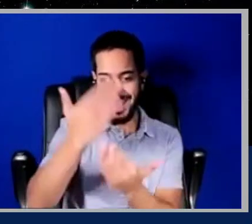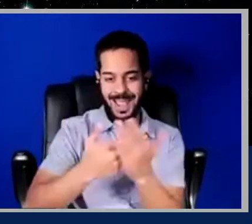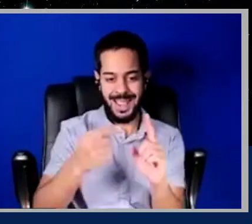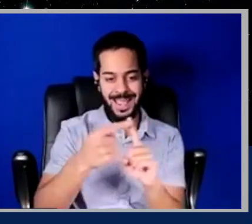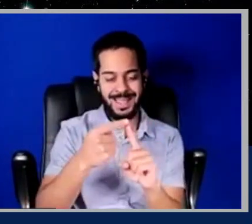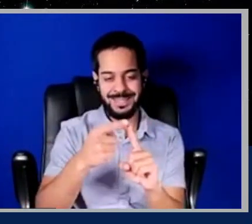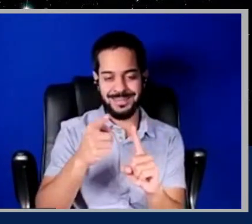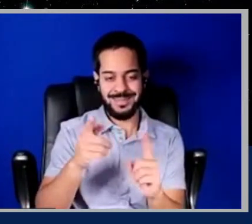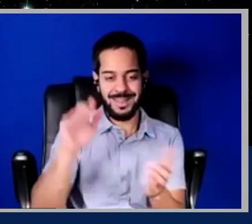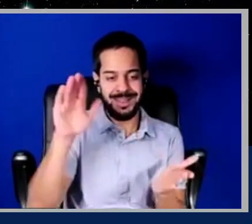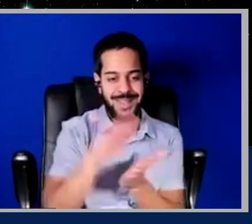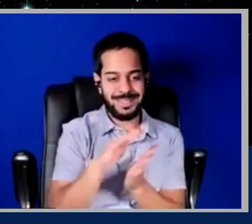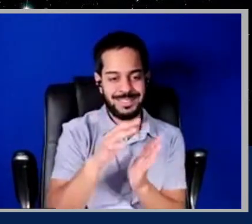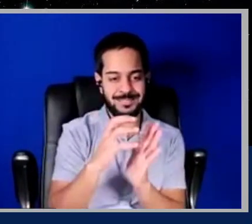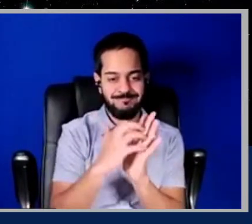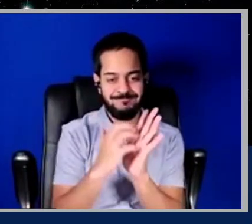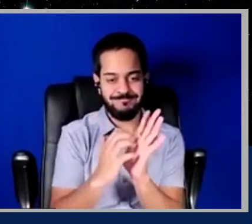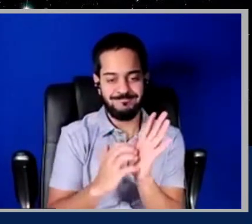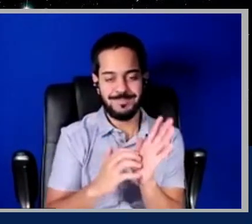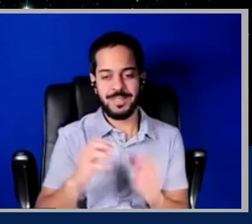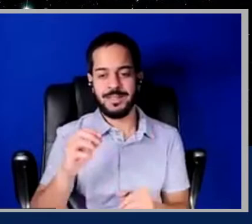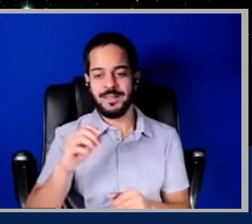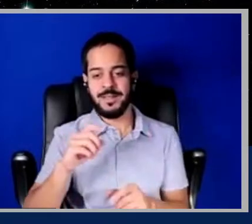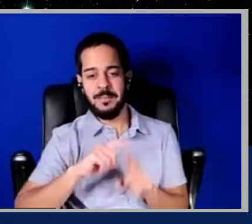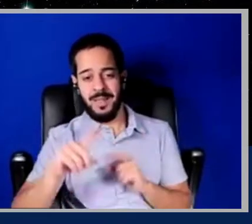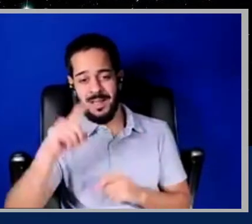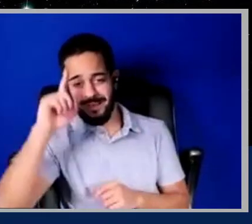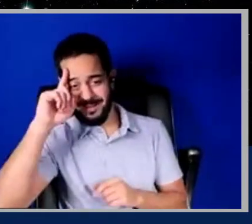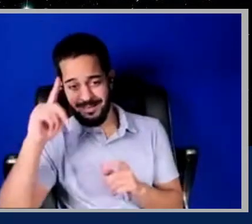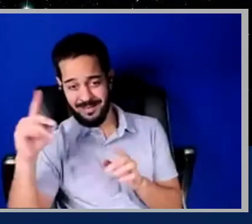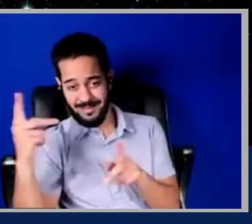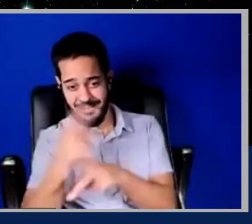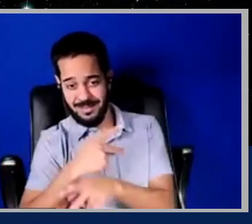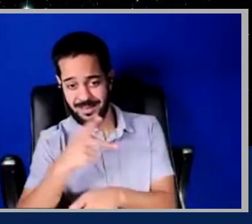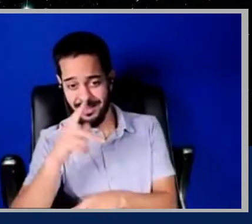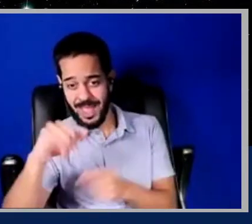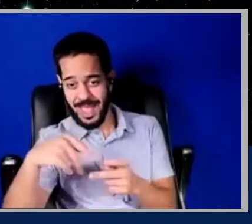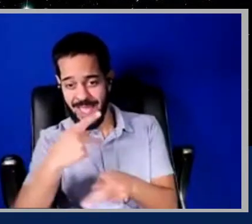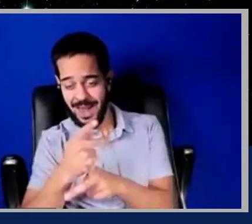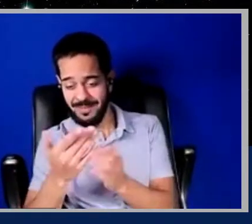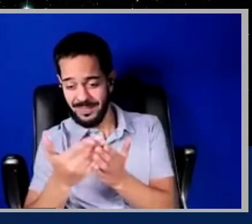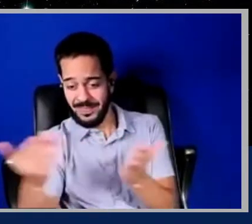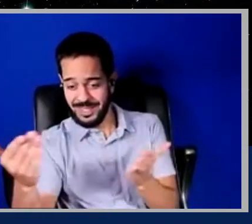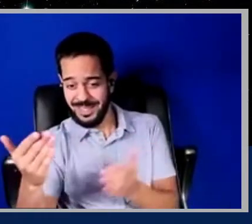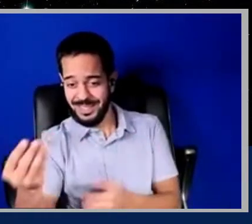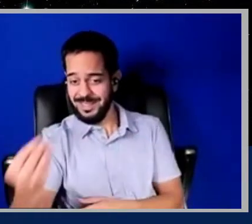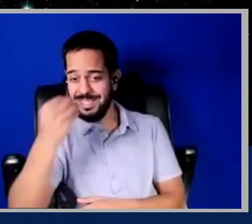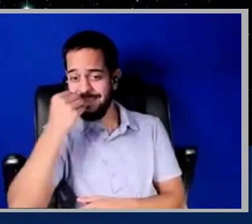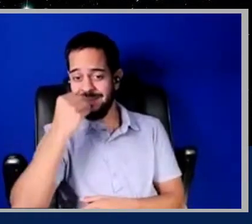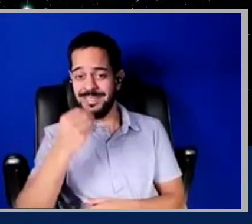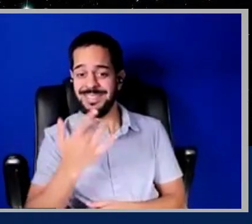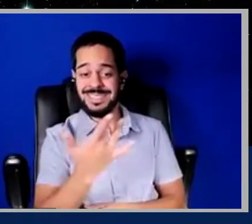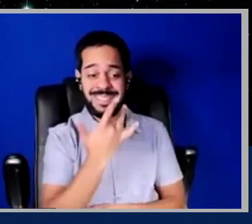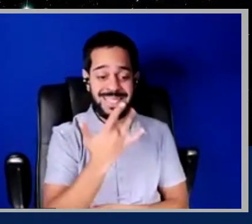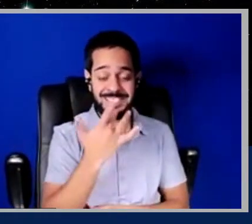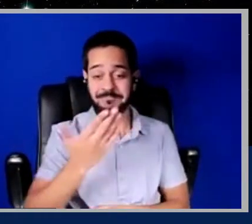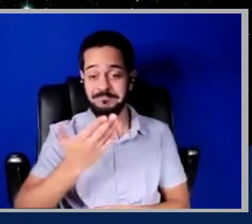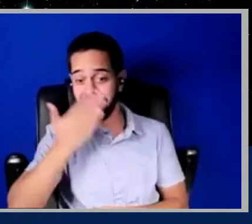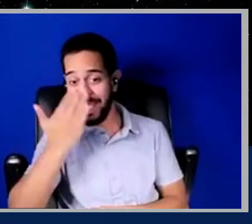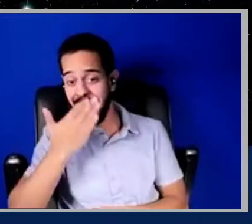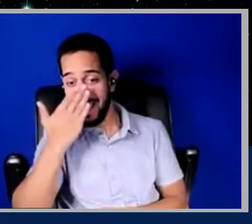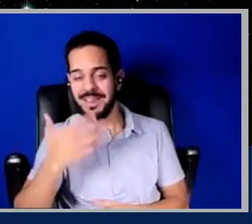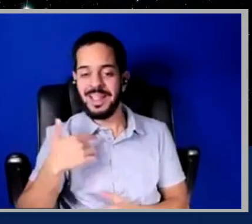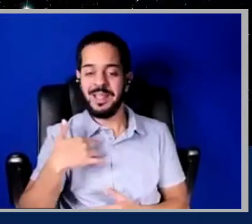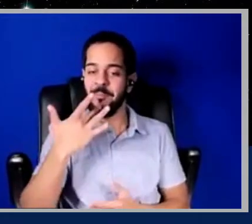rim. That would be difficult. That'd be painful. Yeah, I know. Taste and smell are the two areas where I start. Oh, no.